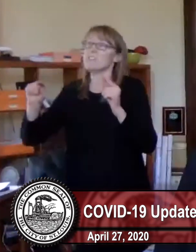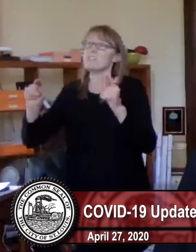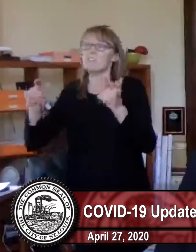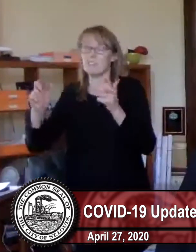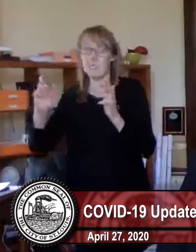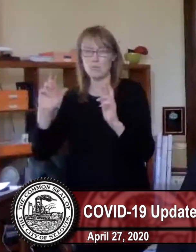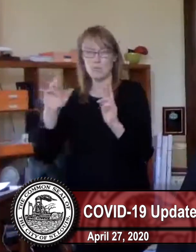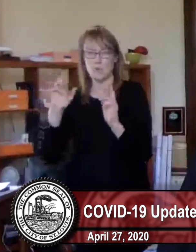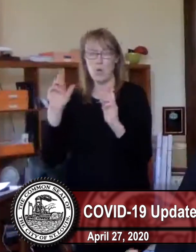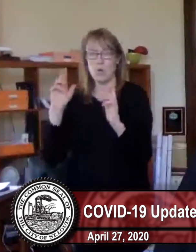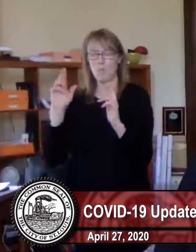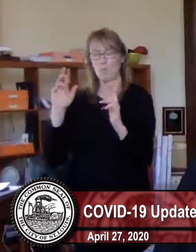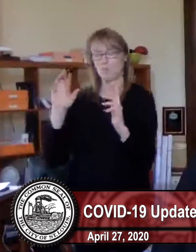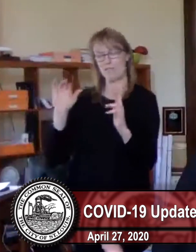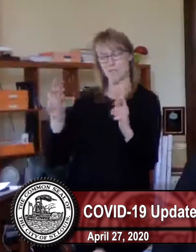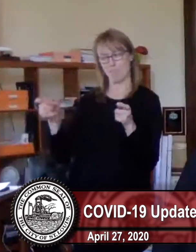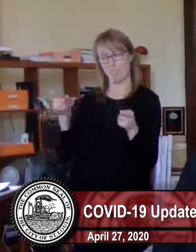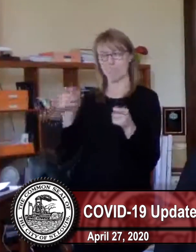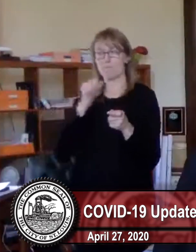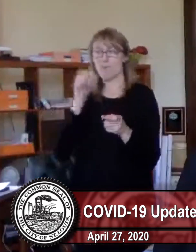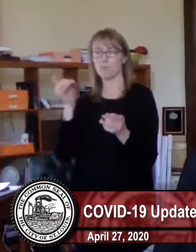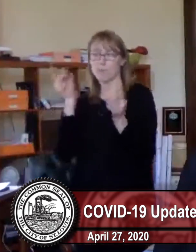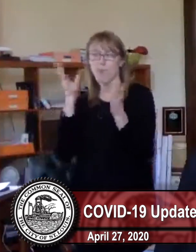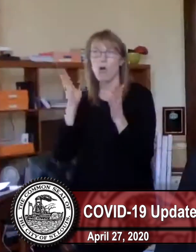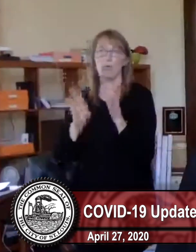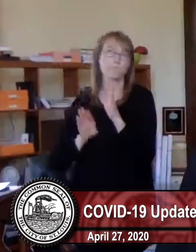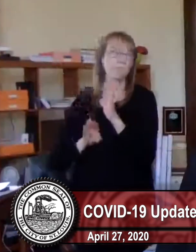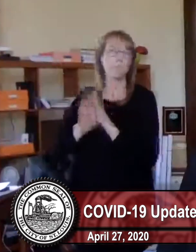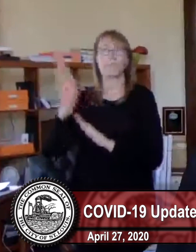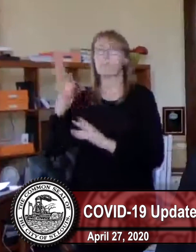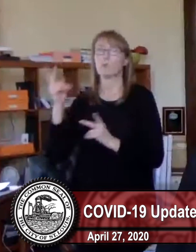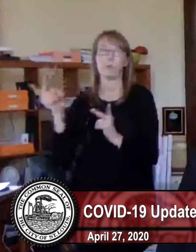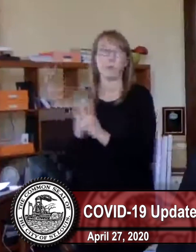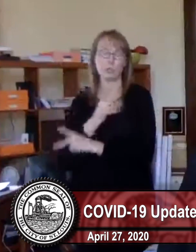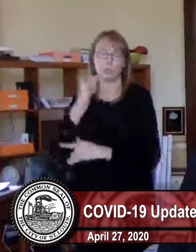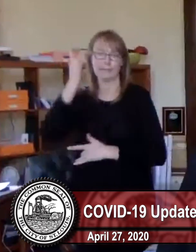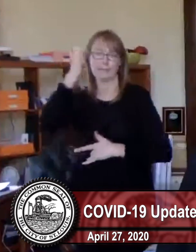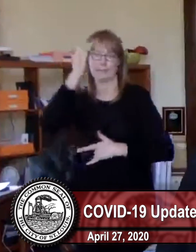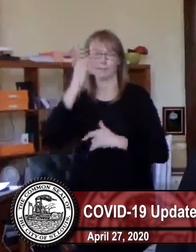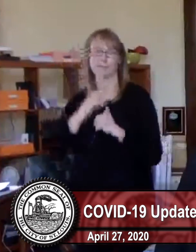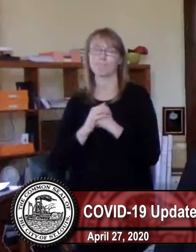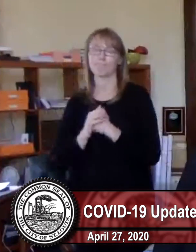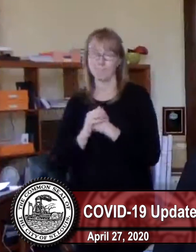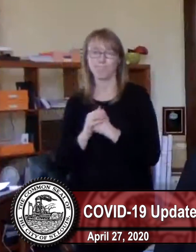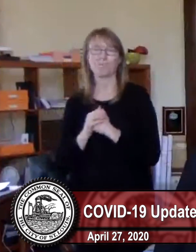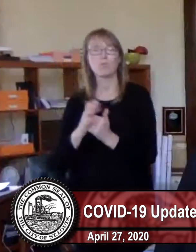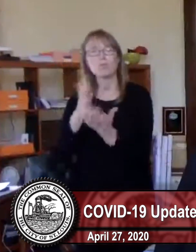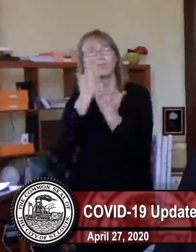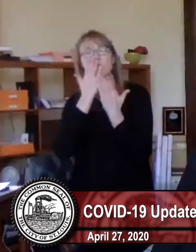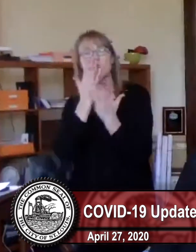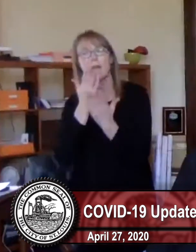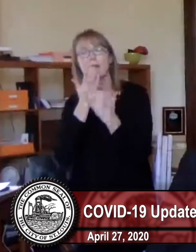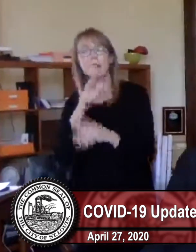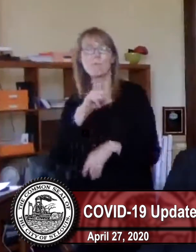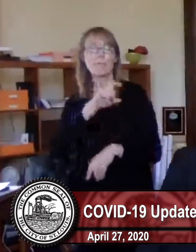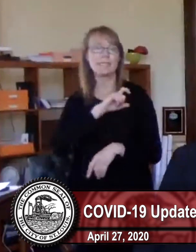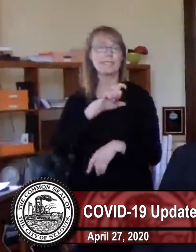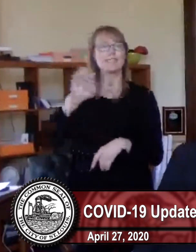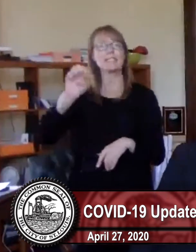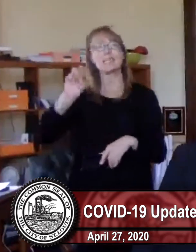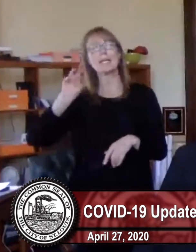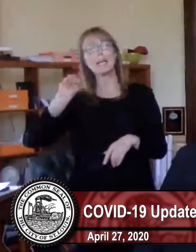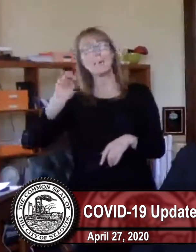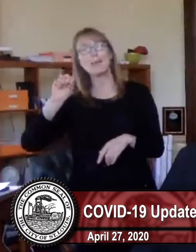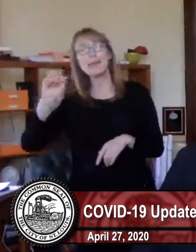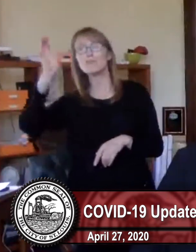bad situation. So thank you all. Thanks to all the first responders. Thanks to police and fire and EMS. And thanks to our trash